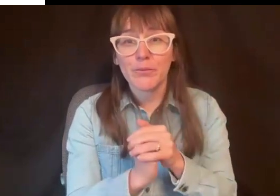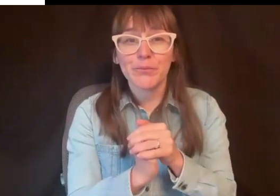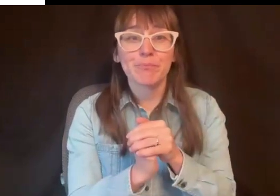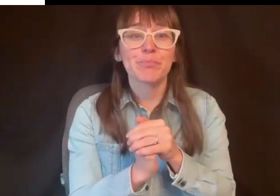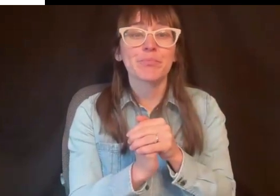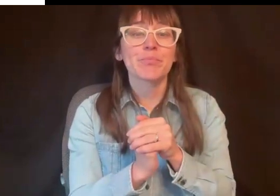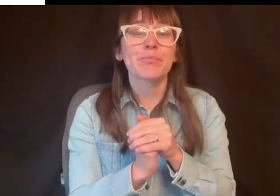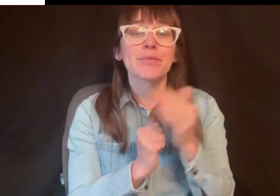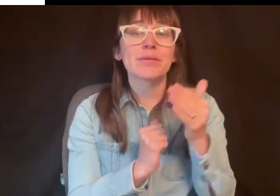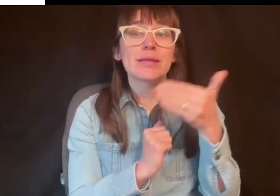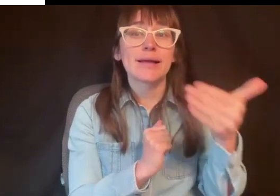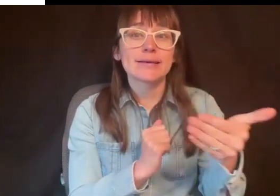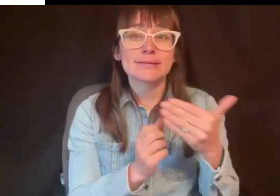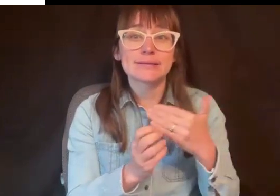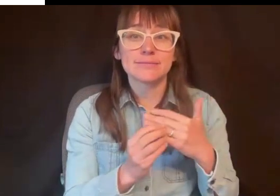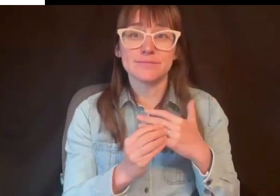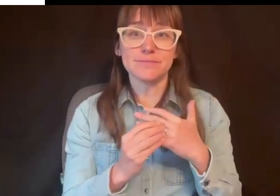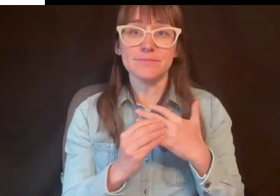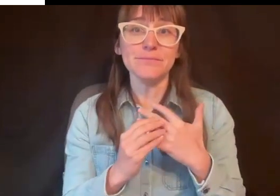Next slide.